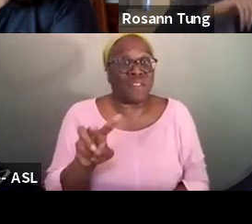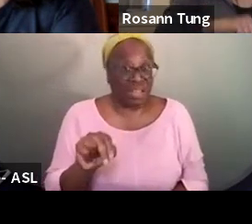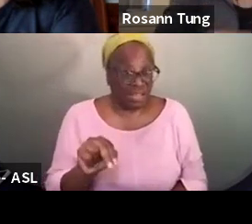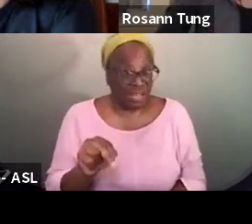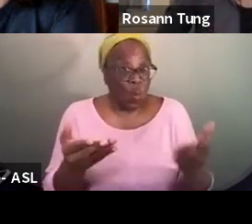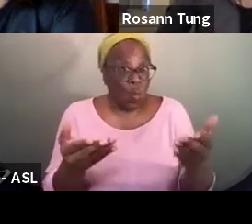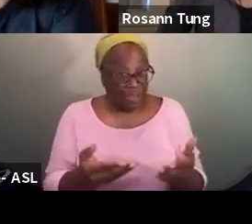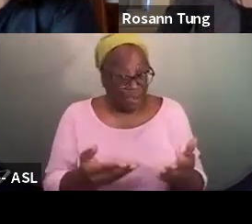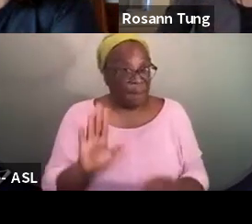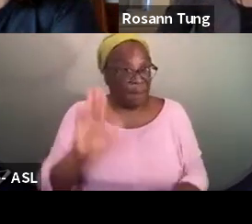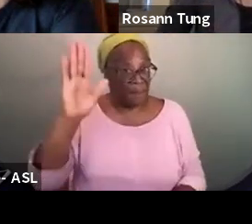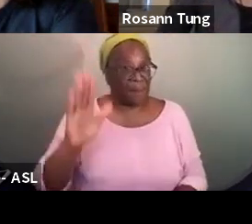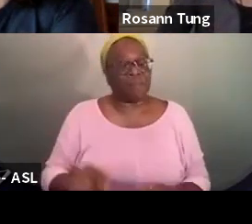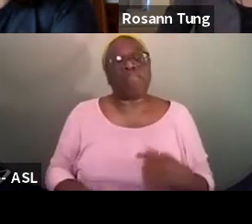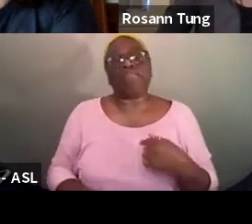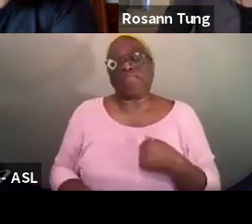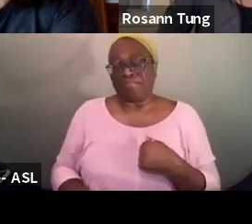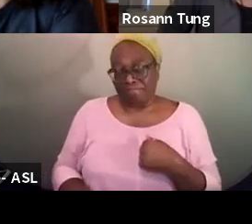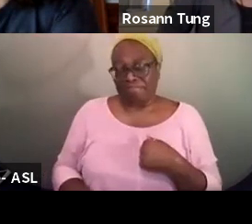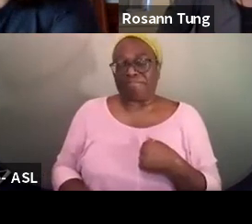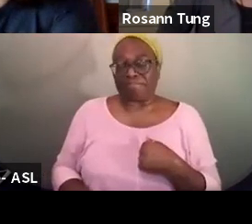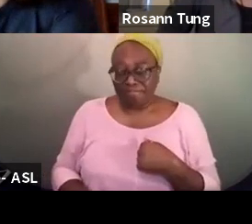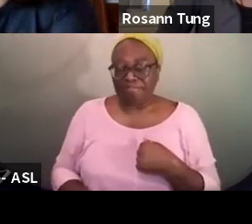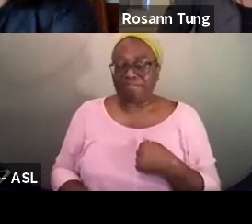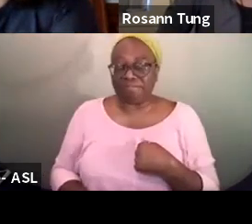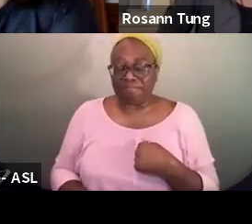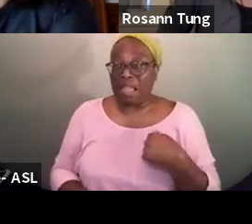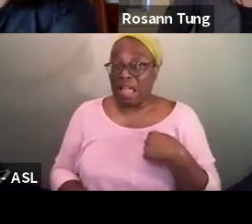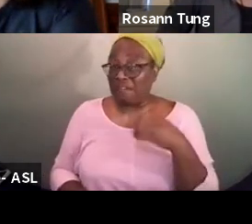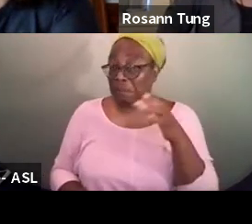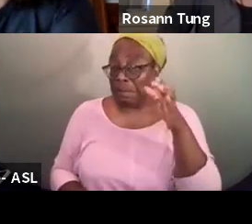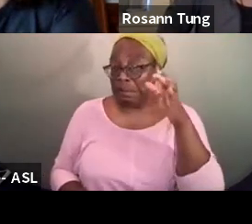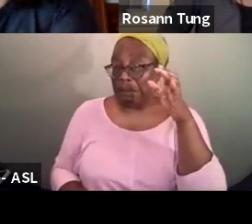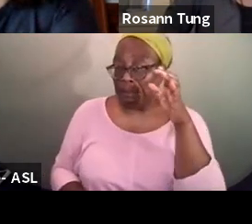Indeed it is. And I've been listening to this excellent